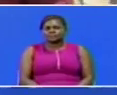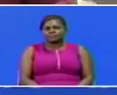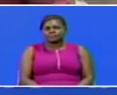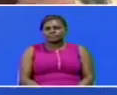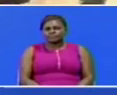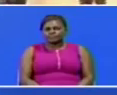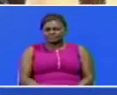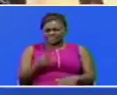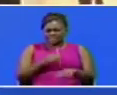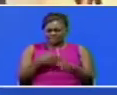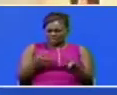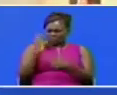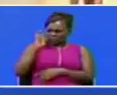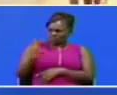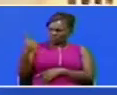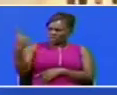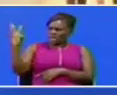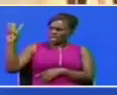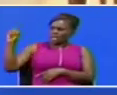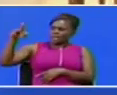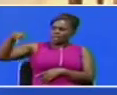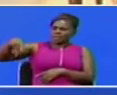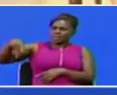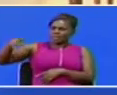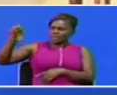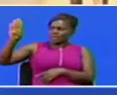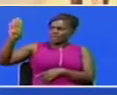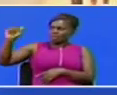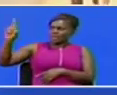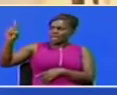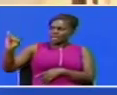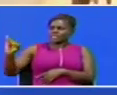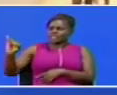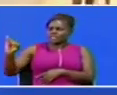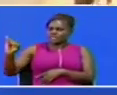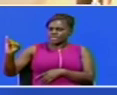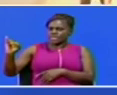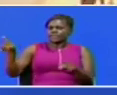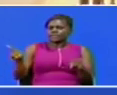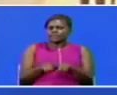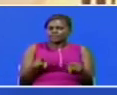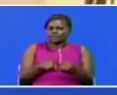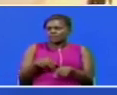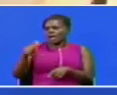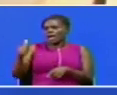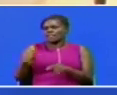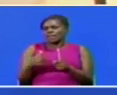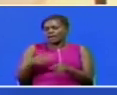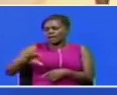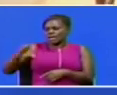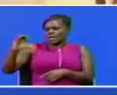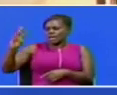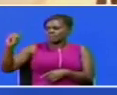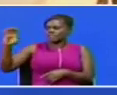Well, at this juncture, we've only spotted one member of parliament, who is Buddy Twalib, the member for Jomvu. And there have been also a host of other members of county assembly